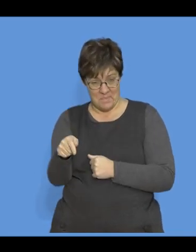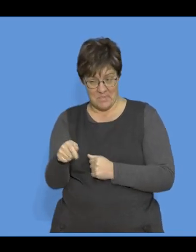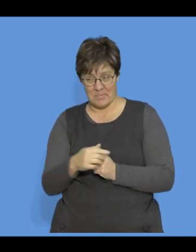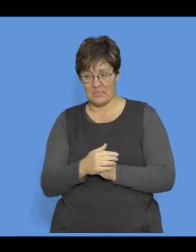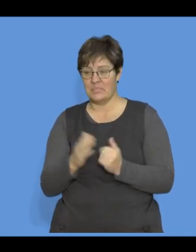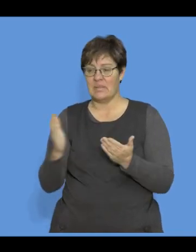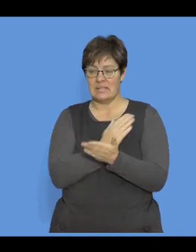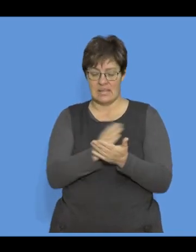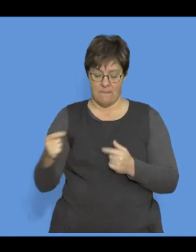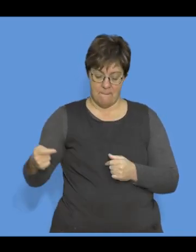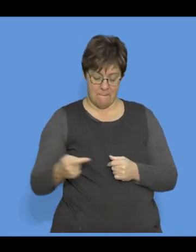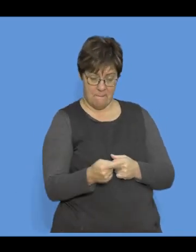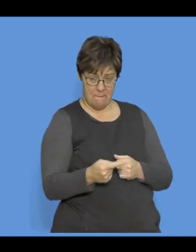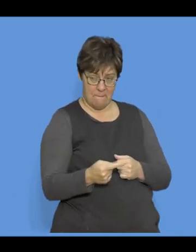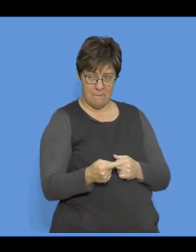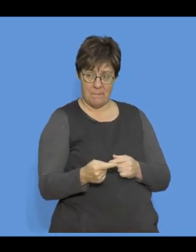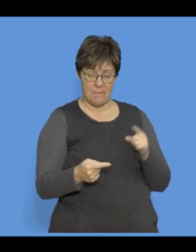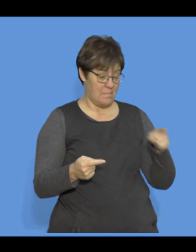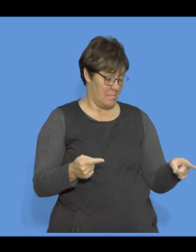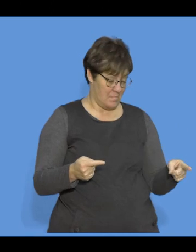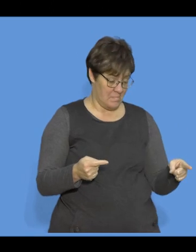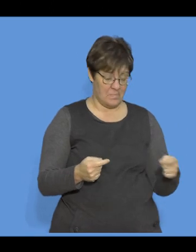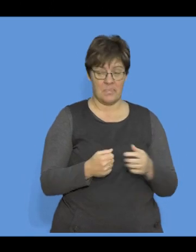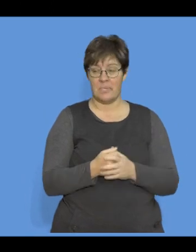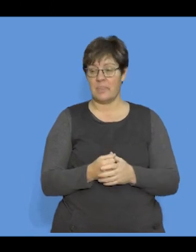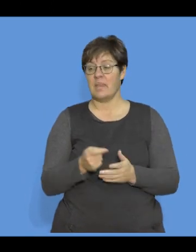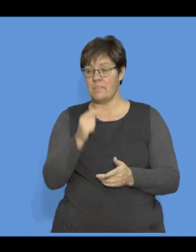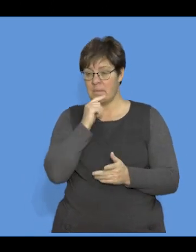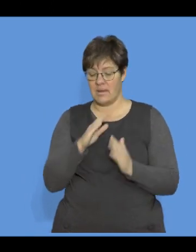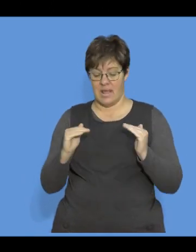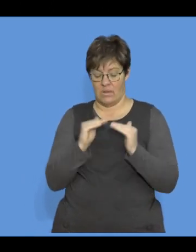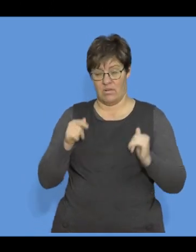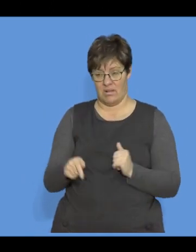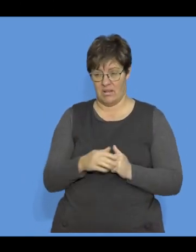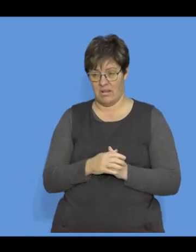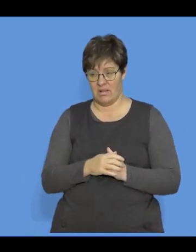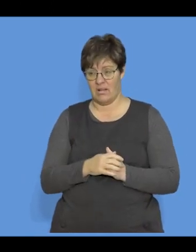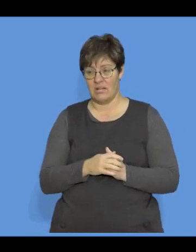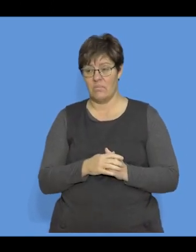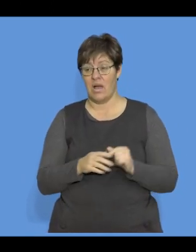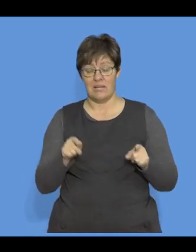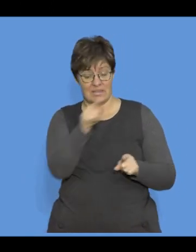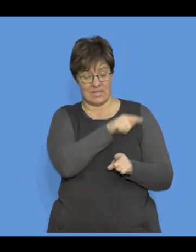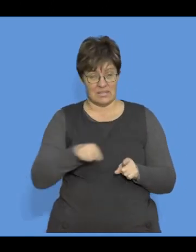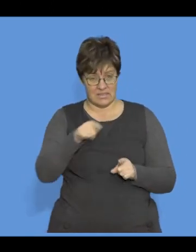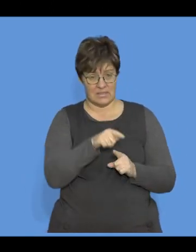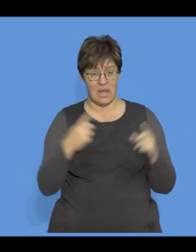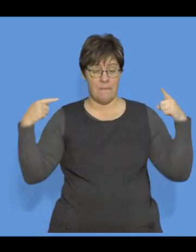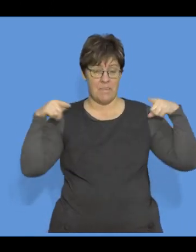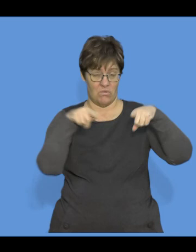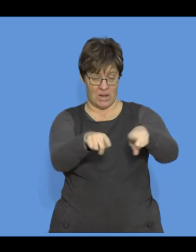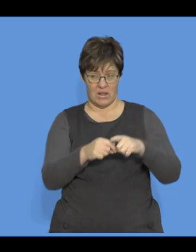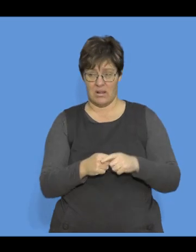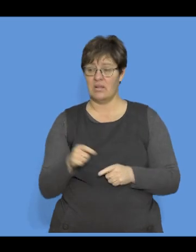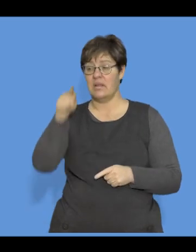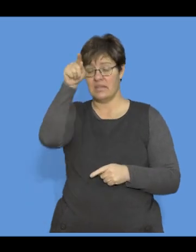of it is going to be between there, and that's going to be equal. Because this part is in parallel, this part